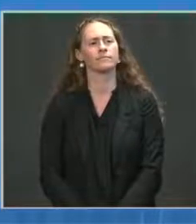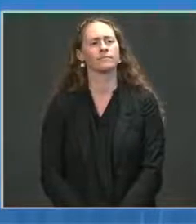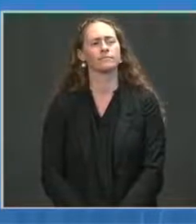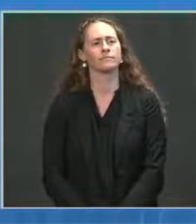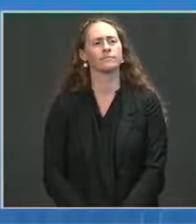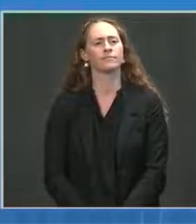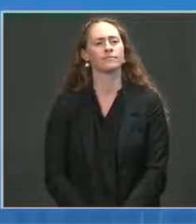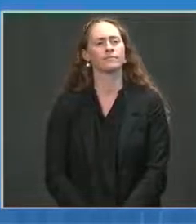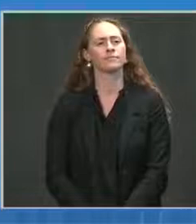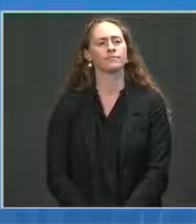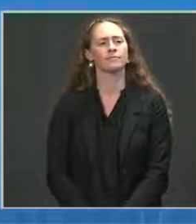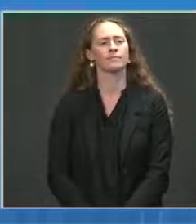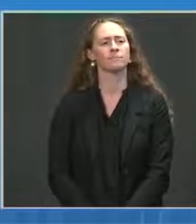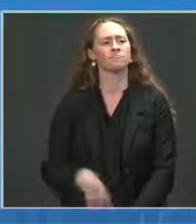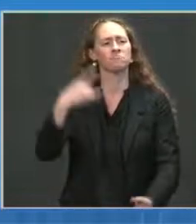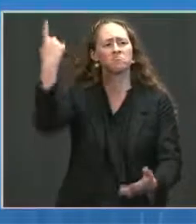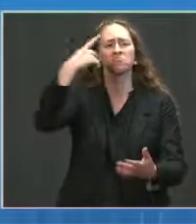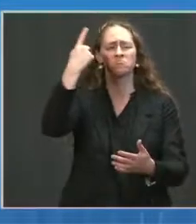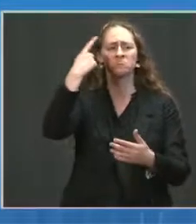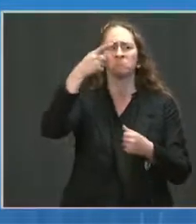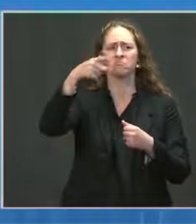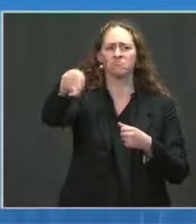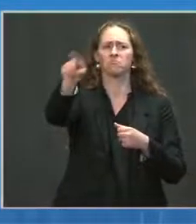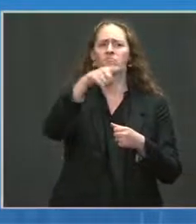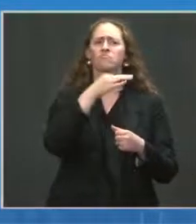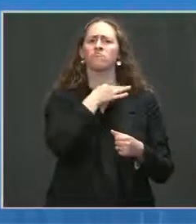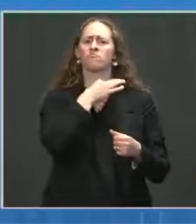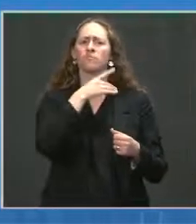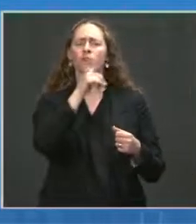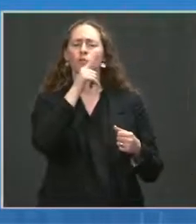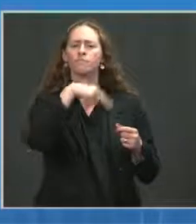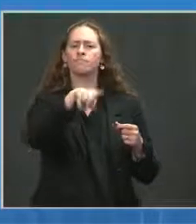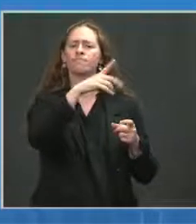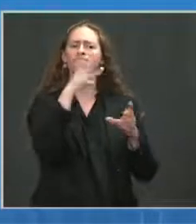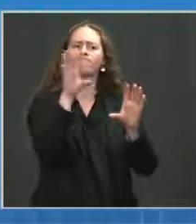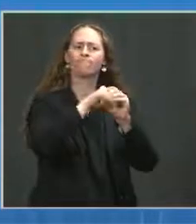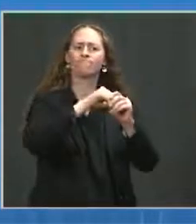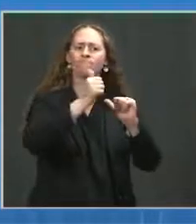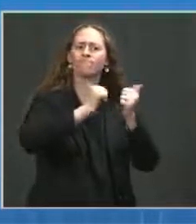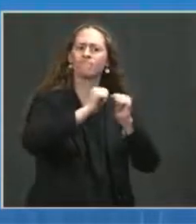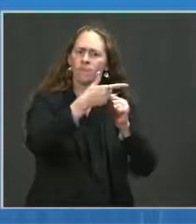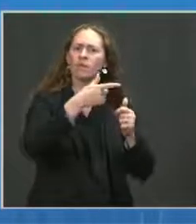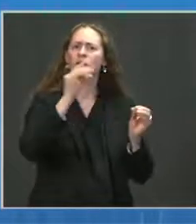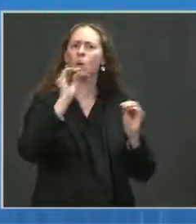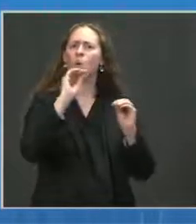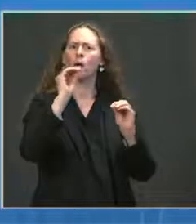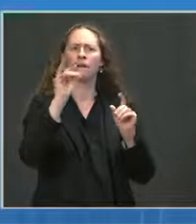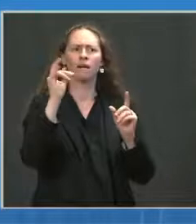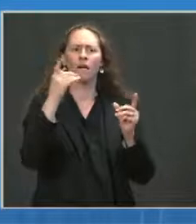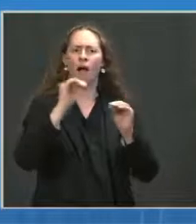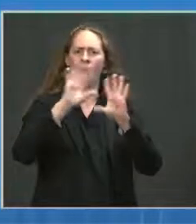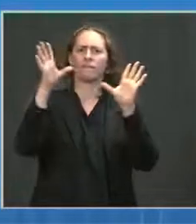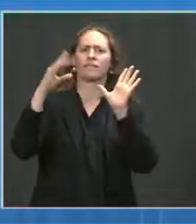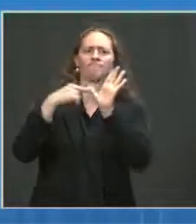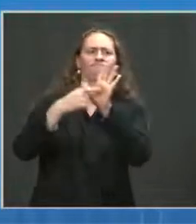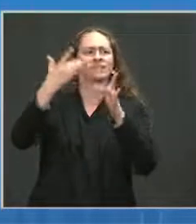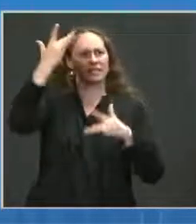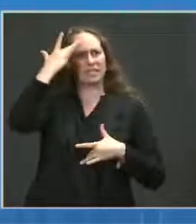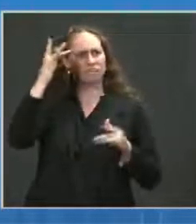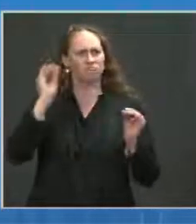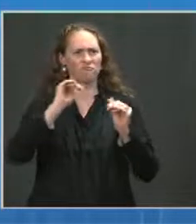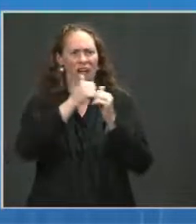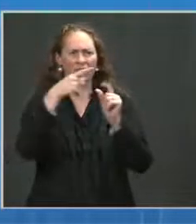spread. Experts I've spoken to say not enough of this is happening. Also, to help people get a sense of how much protection previous